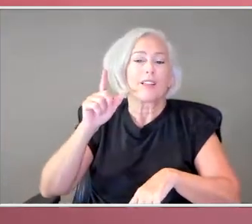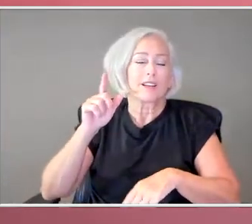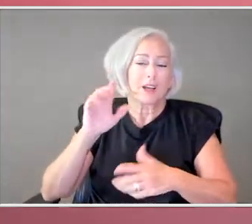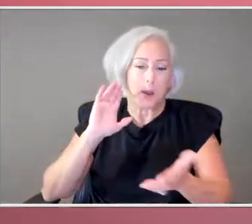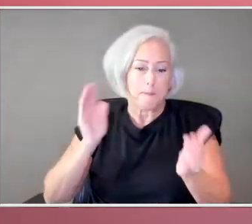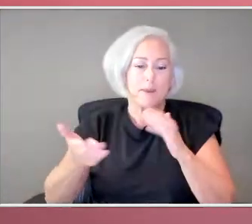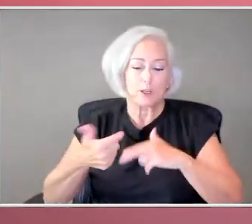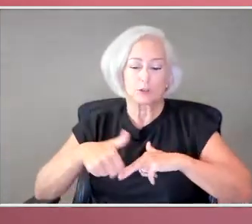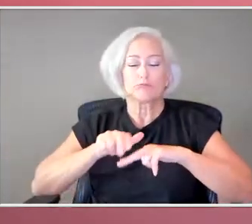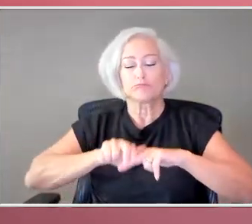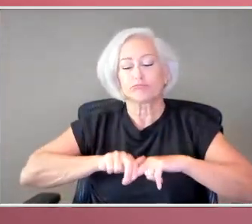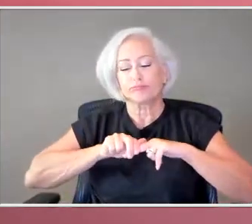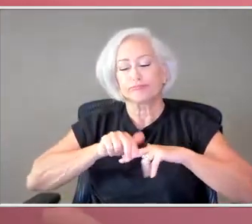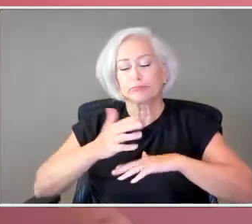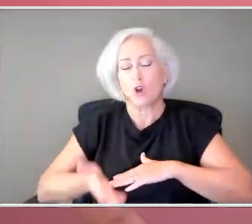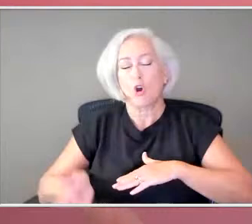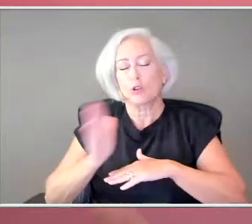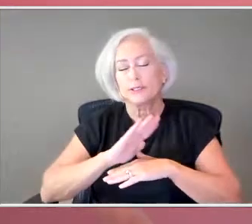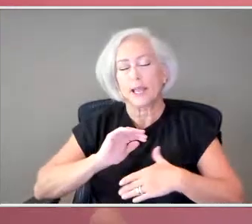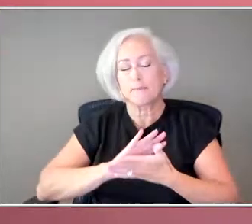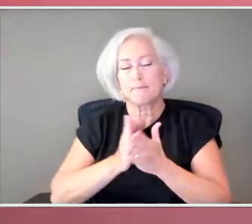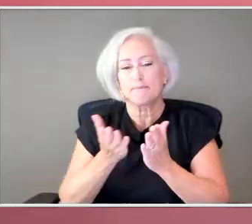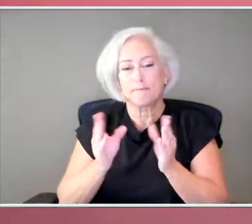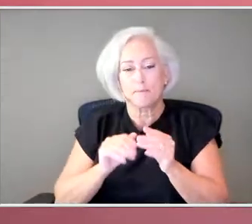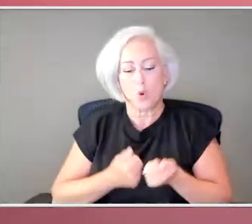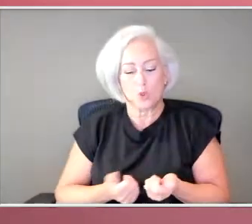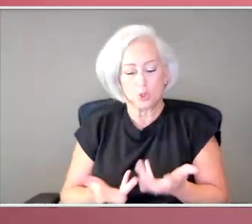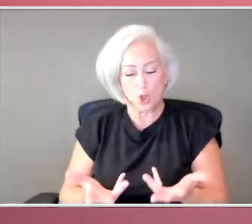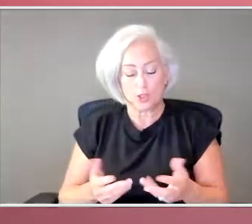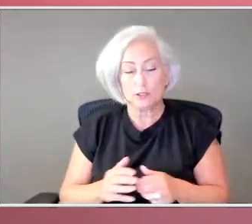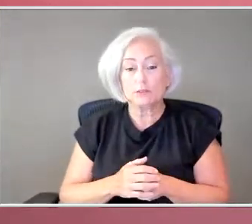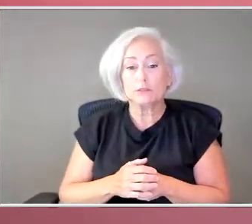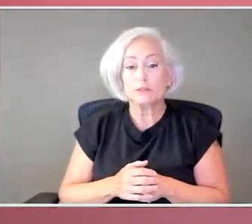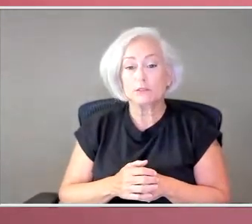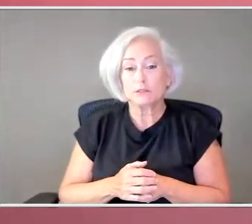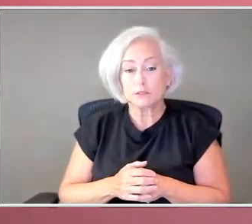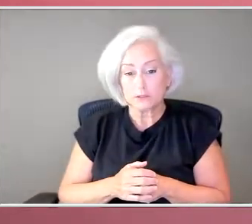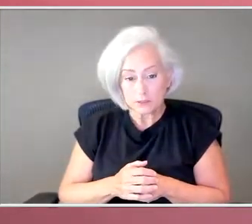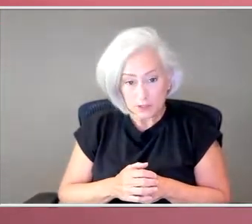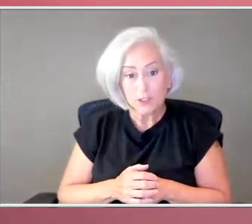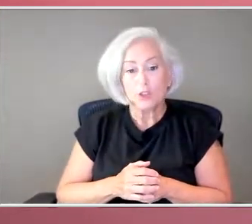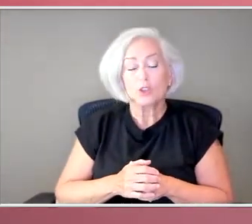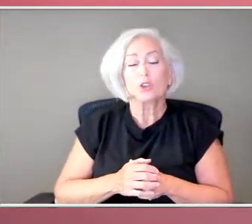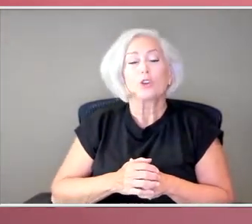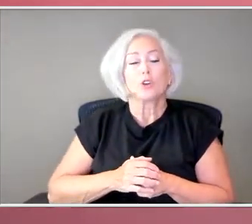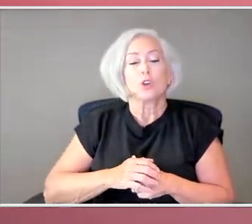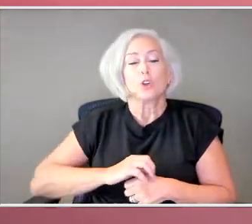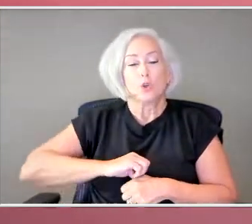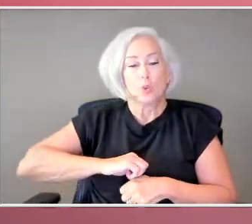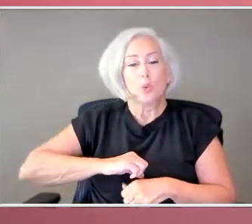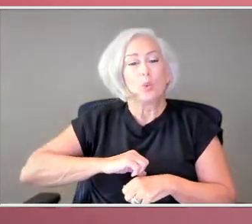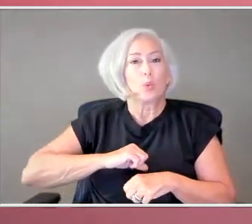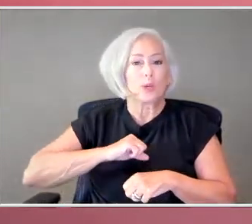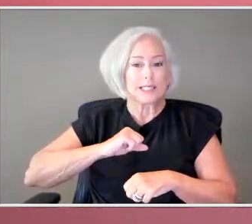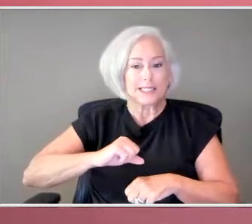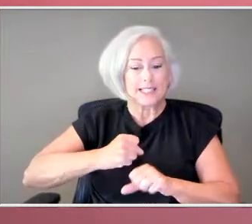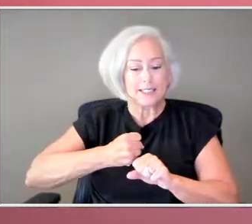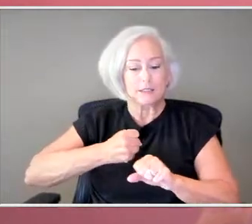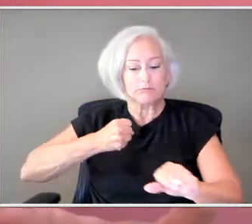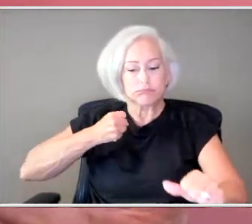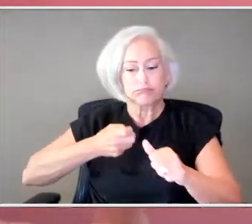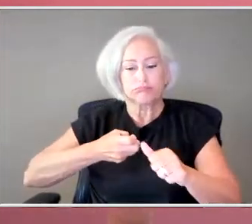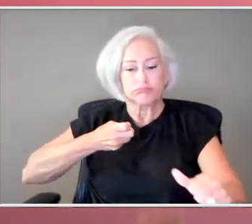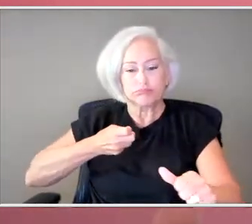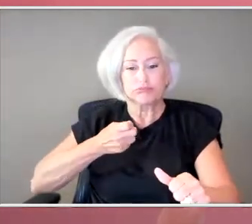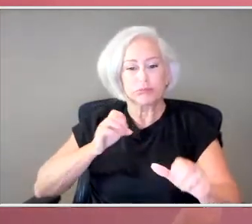it's good. And the other thing I'll tell the audience is resistance exercise has its own special benefits, but it's difficult unless,